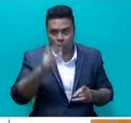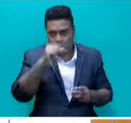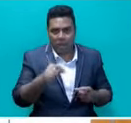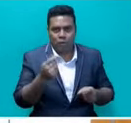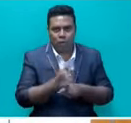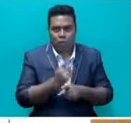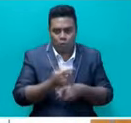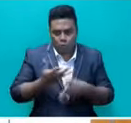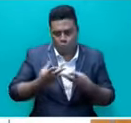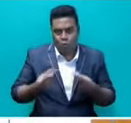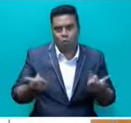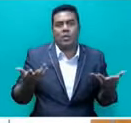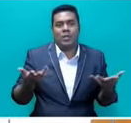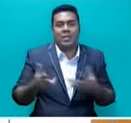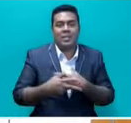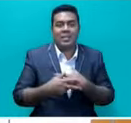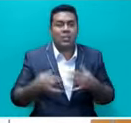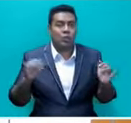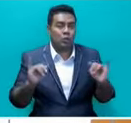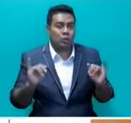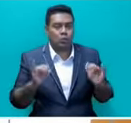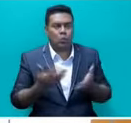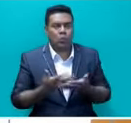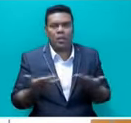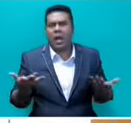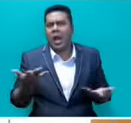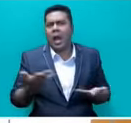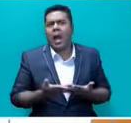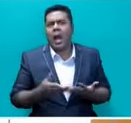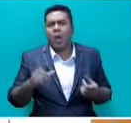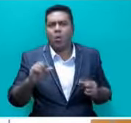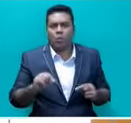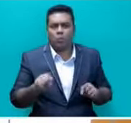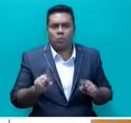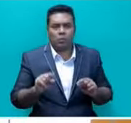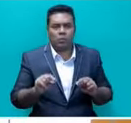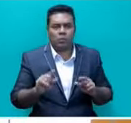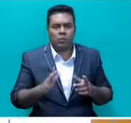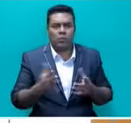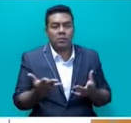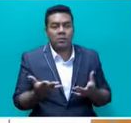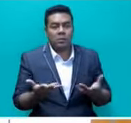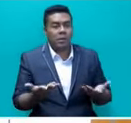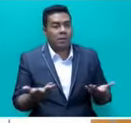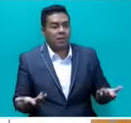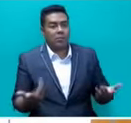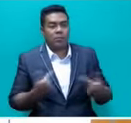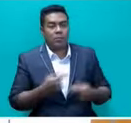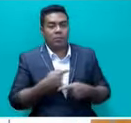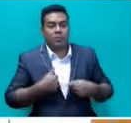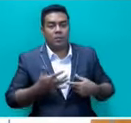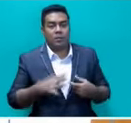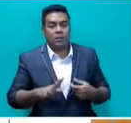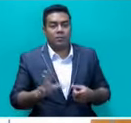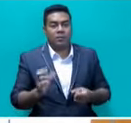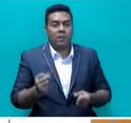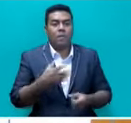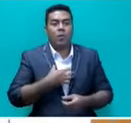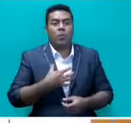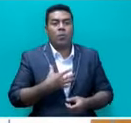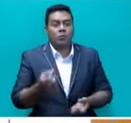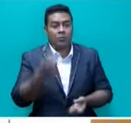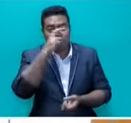issue. We can always come back and look at how this pans out. Whether we want to, in fact, make it a lot more stringent,